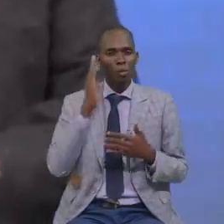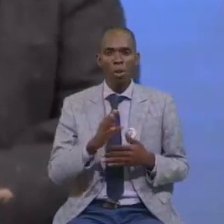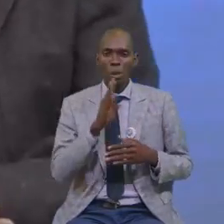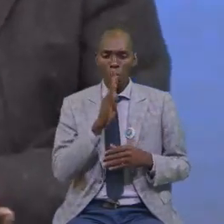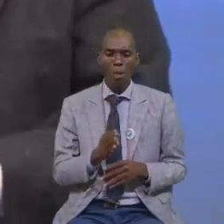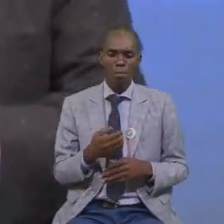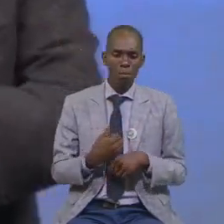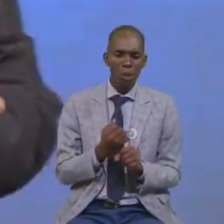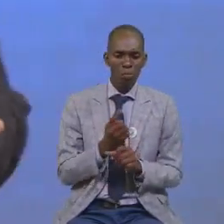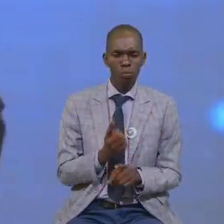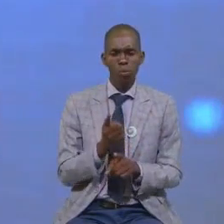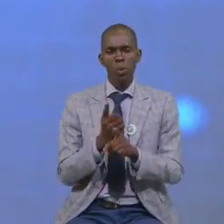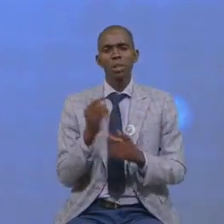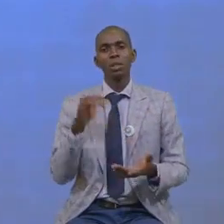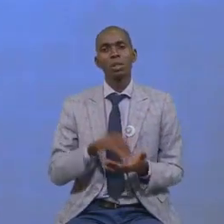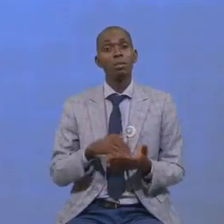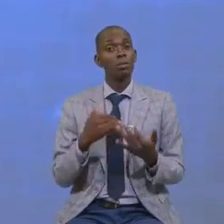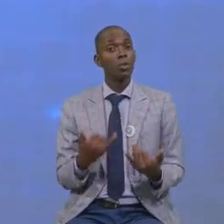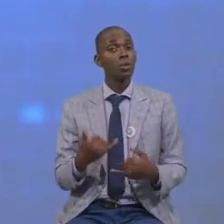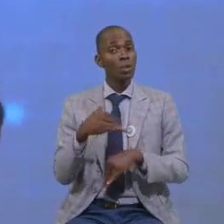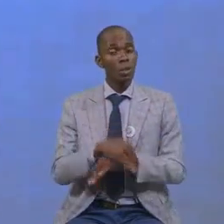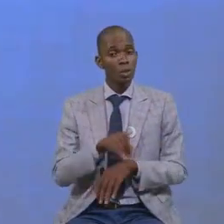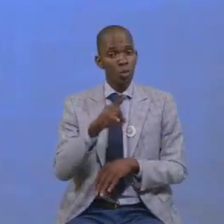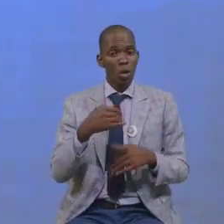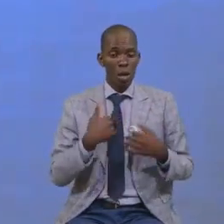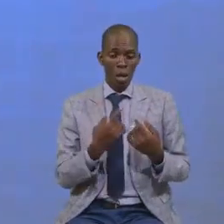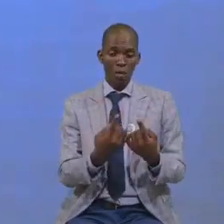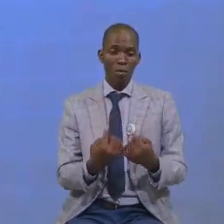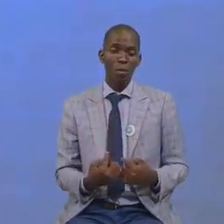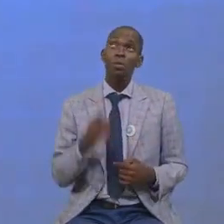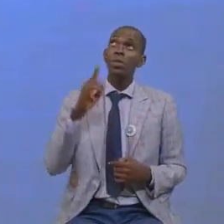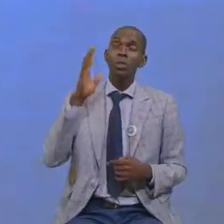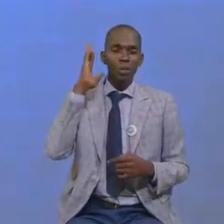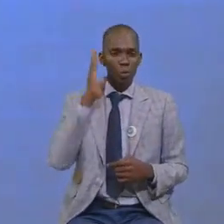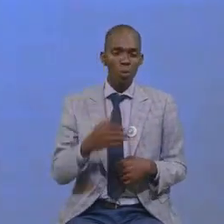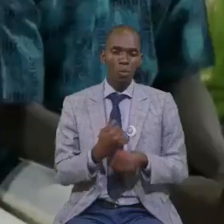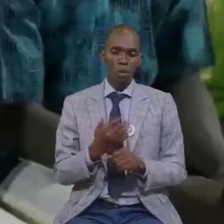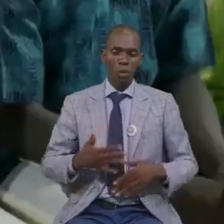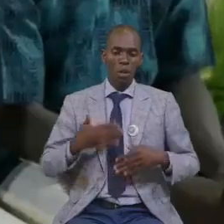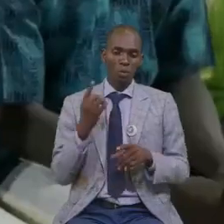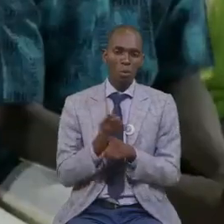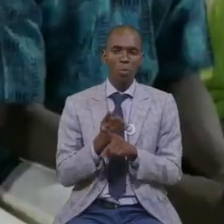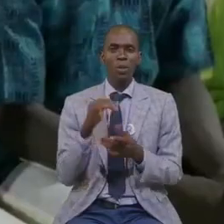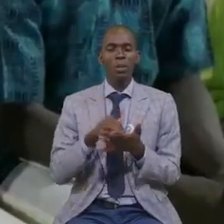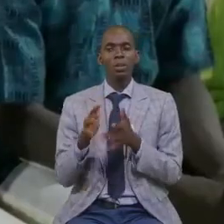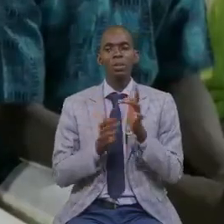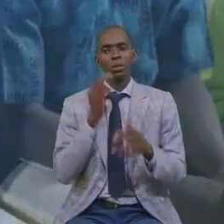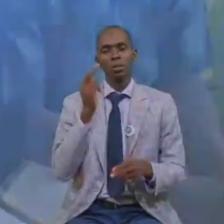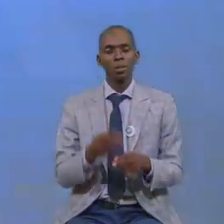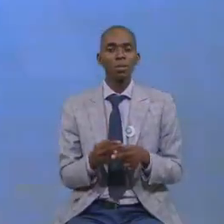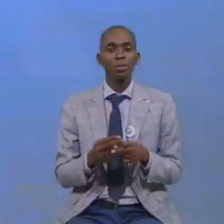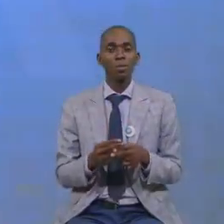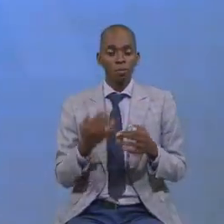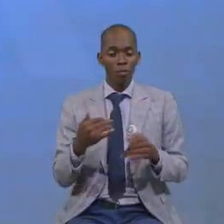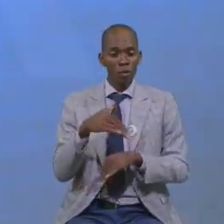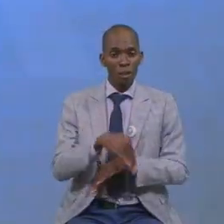out again. Tonight you have come. It will straighten out your life. Tonight,